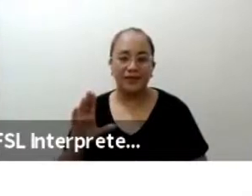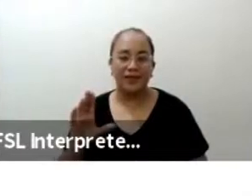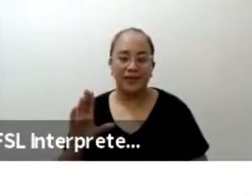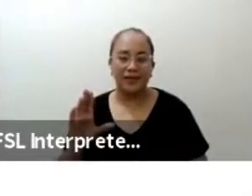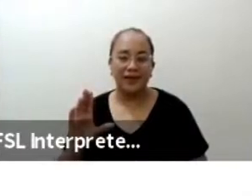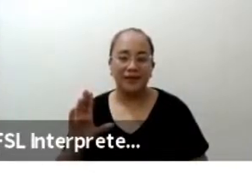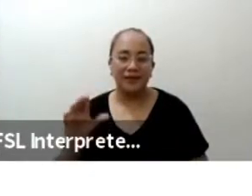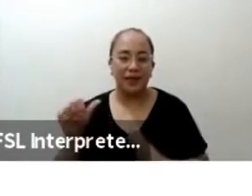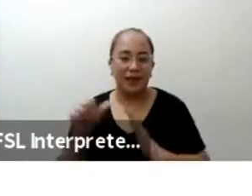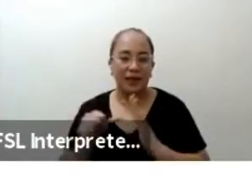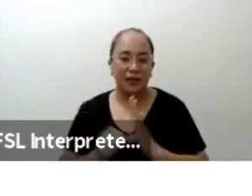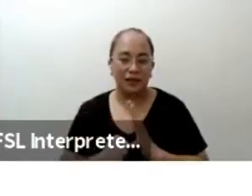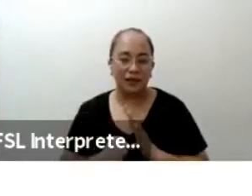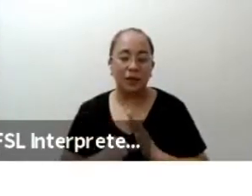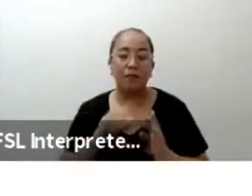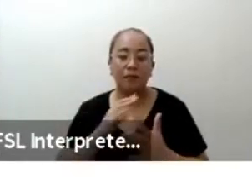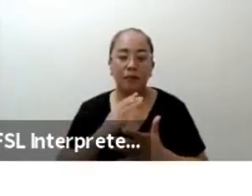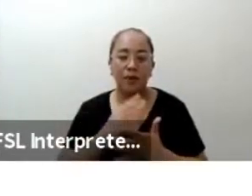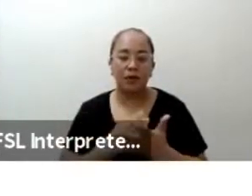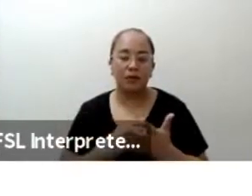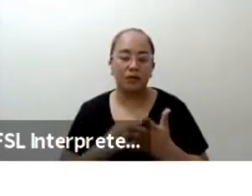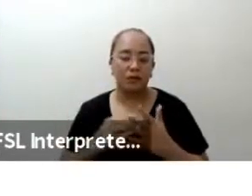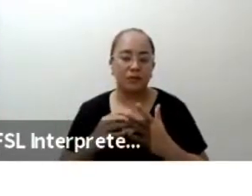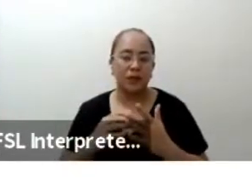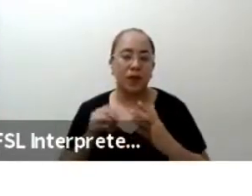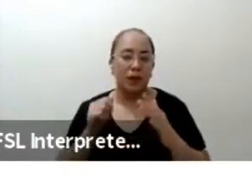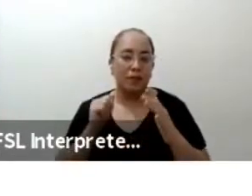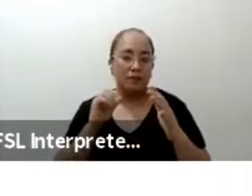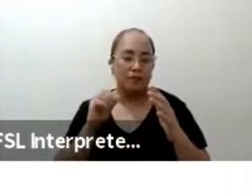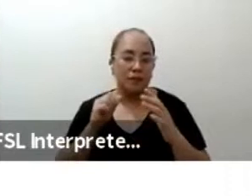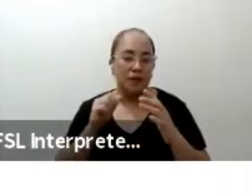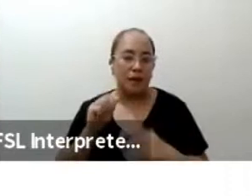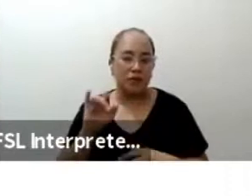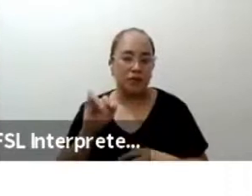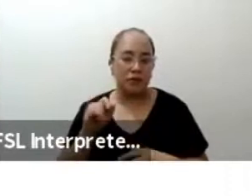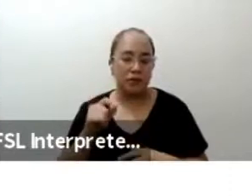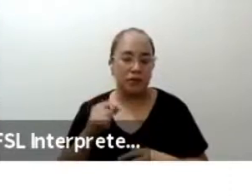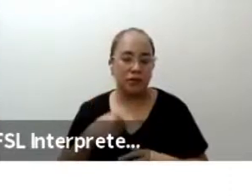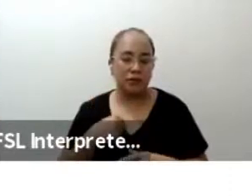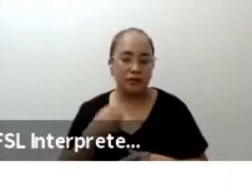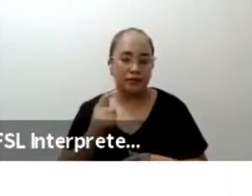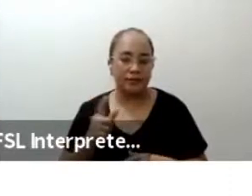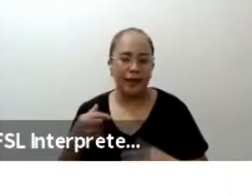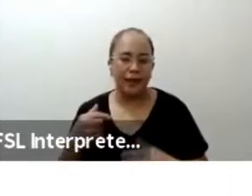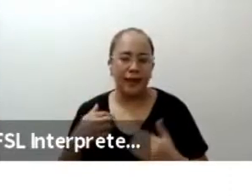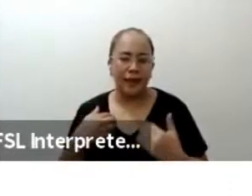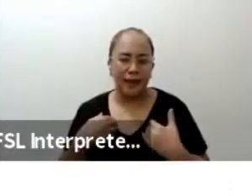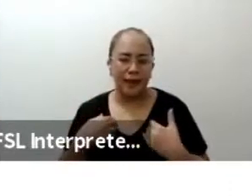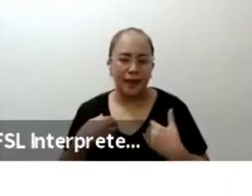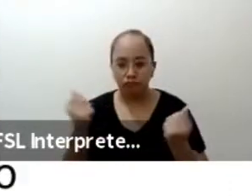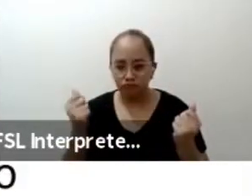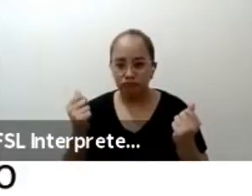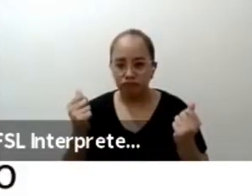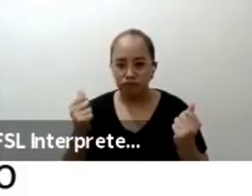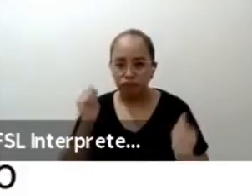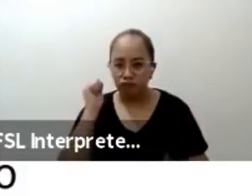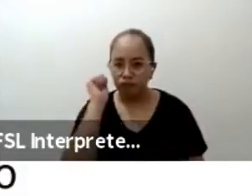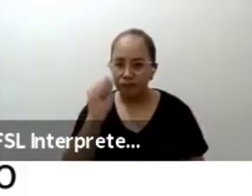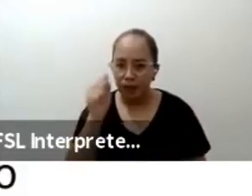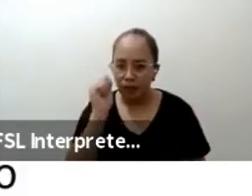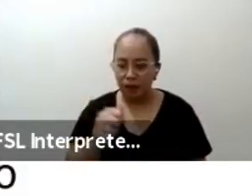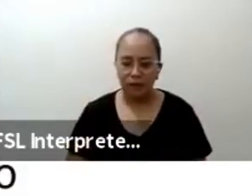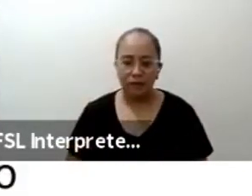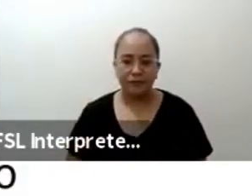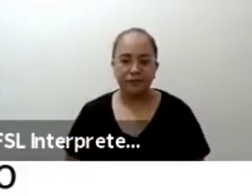natin, 2040, and then the Philippine Development Plan. So may mga plano. Bakit, why is our